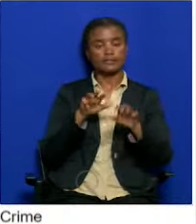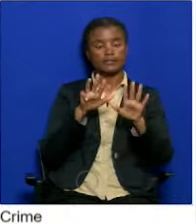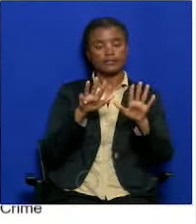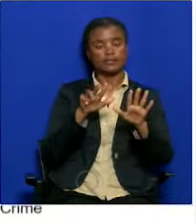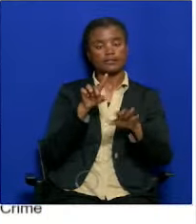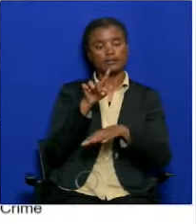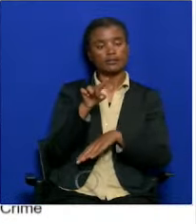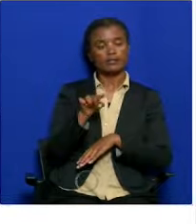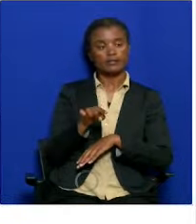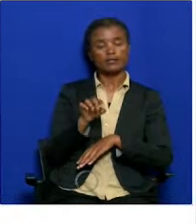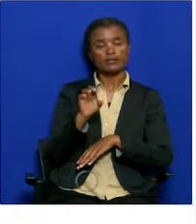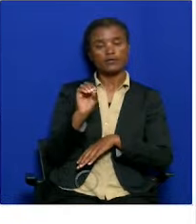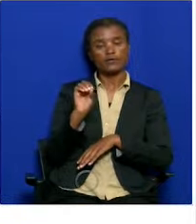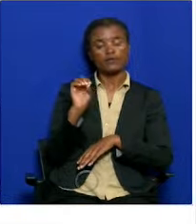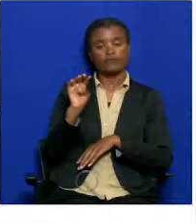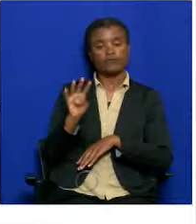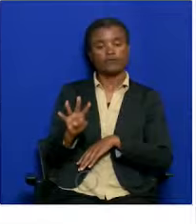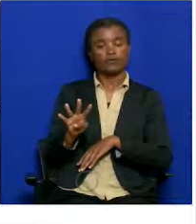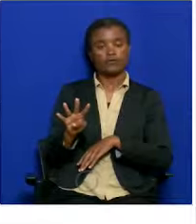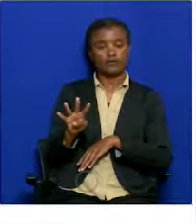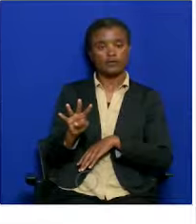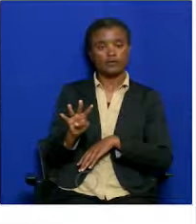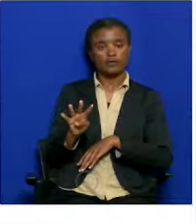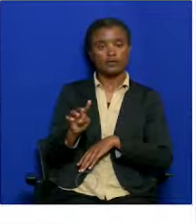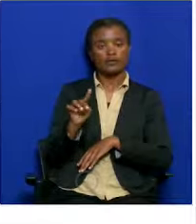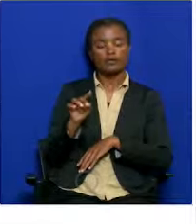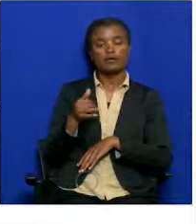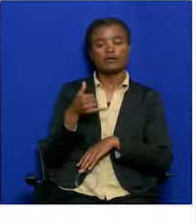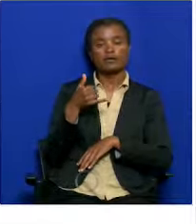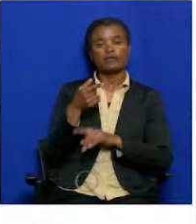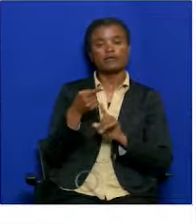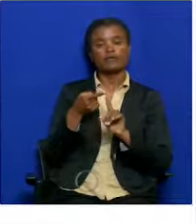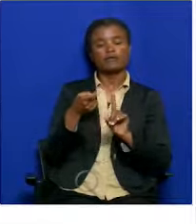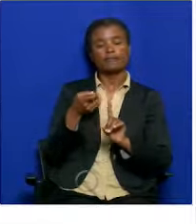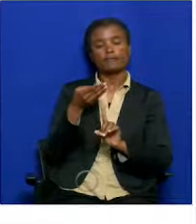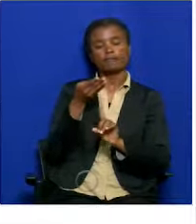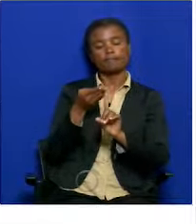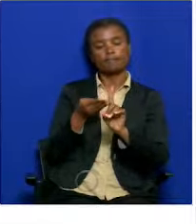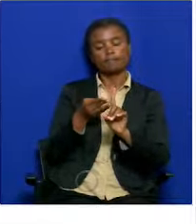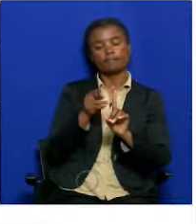There's a call from Sergeant Nkosi at 9:05.